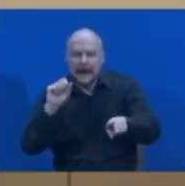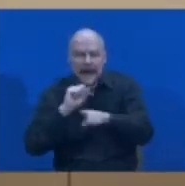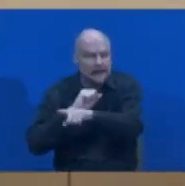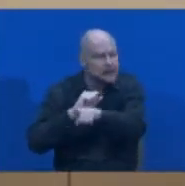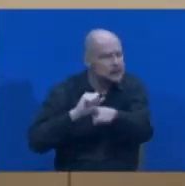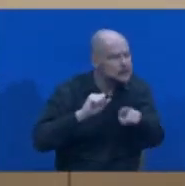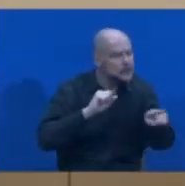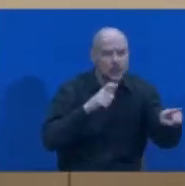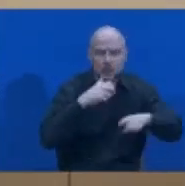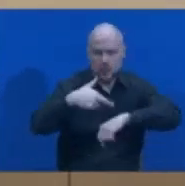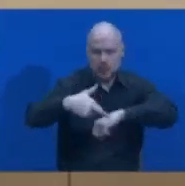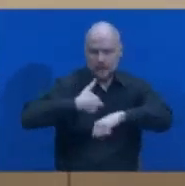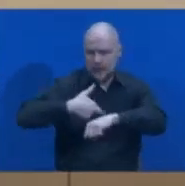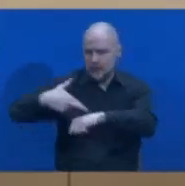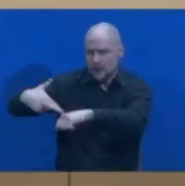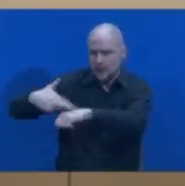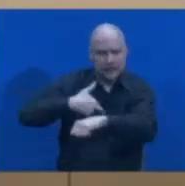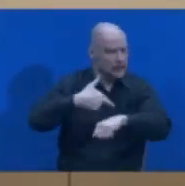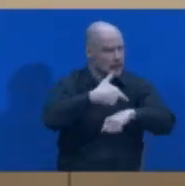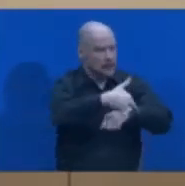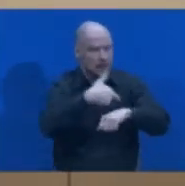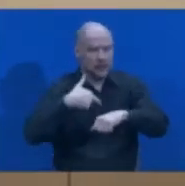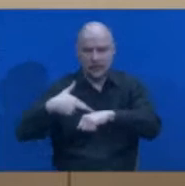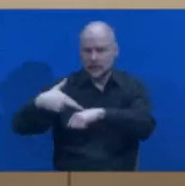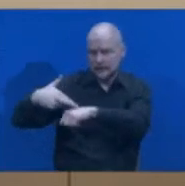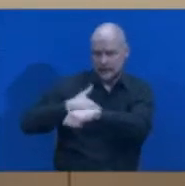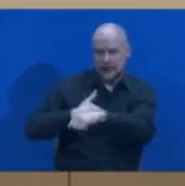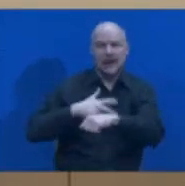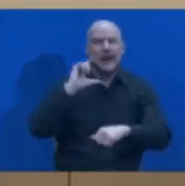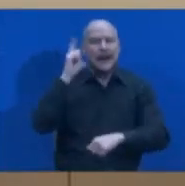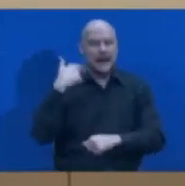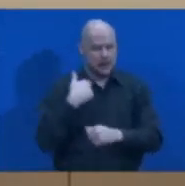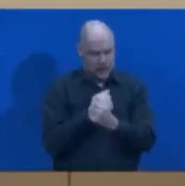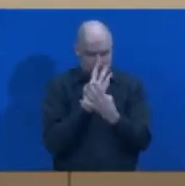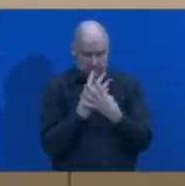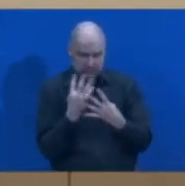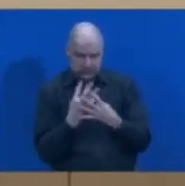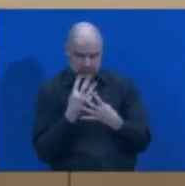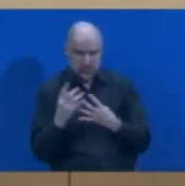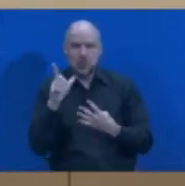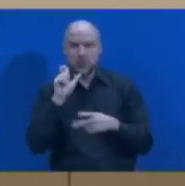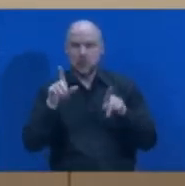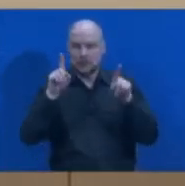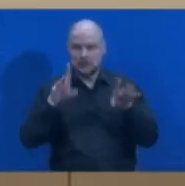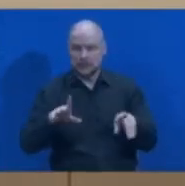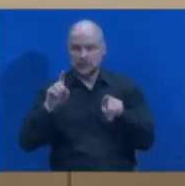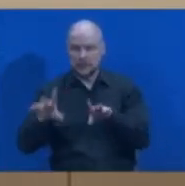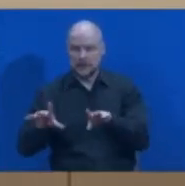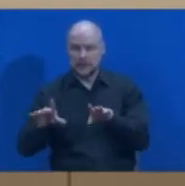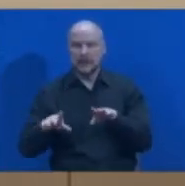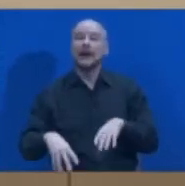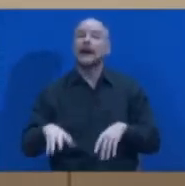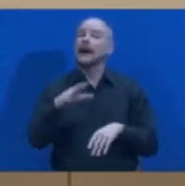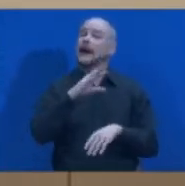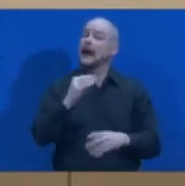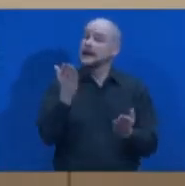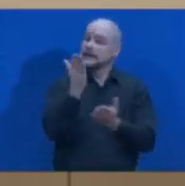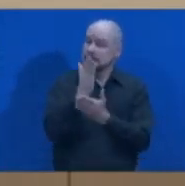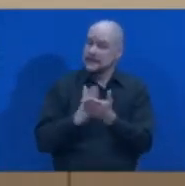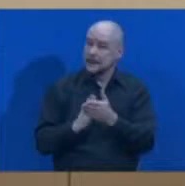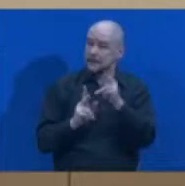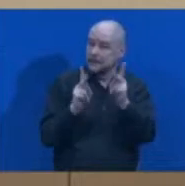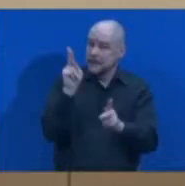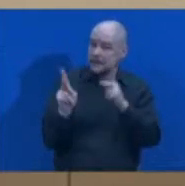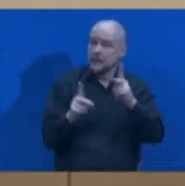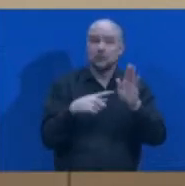reasons that will be identified. We're also looking at individuals without symptoms for sentinel or